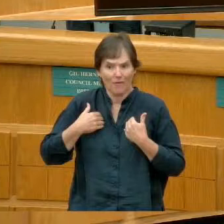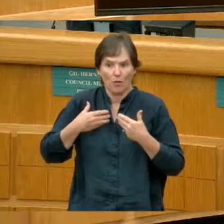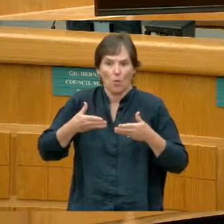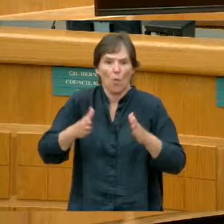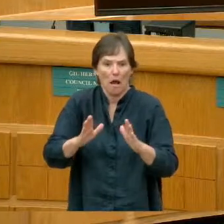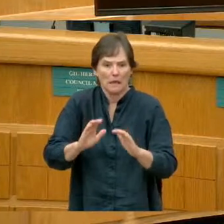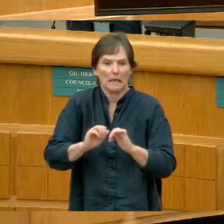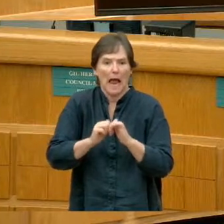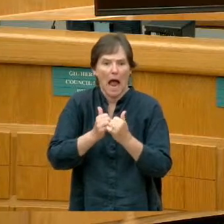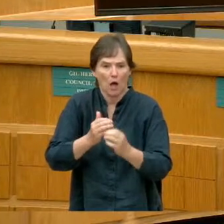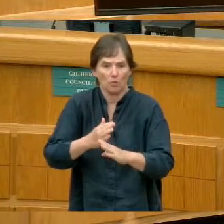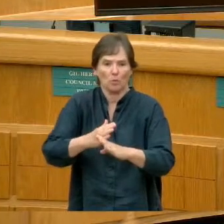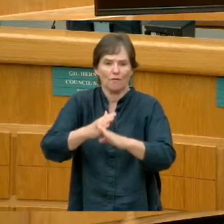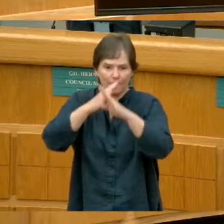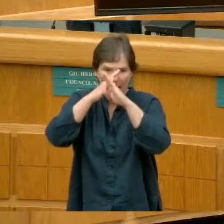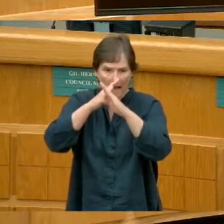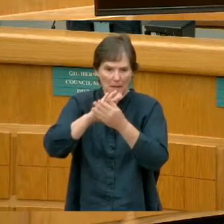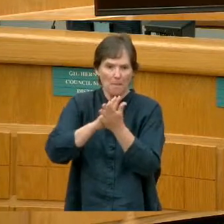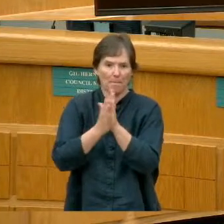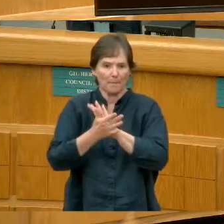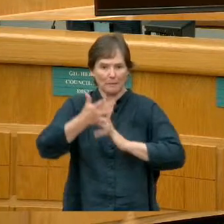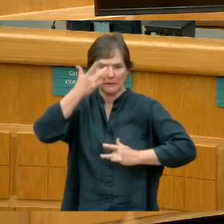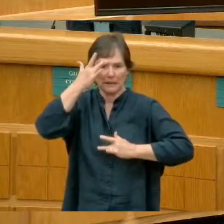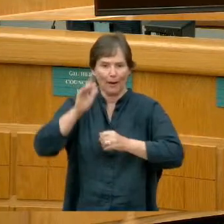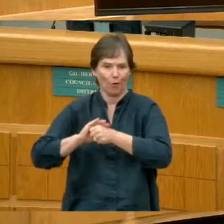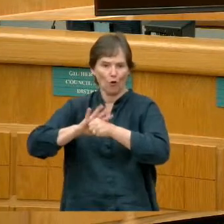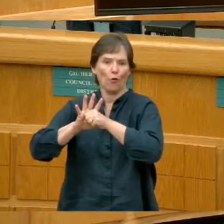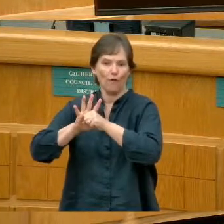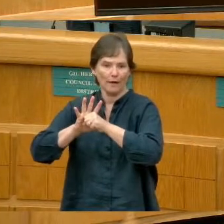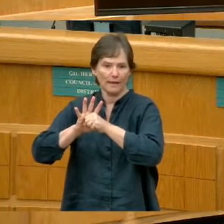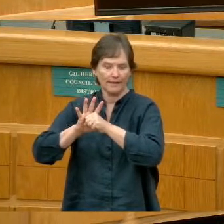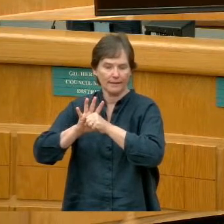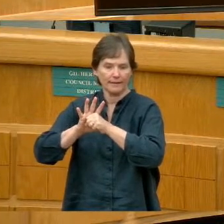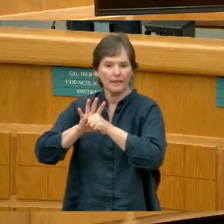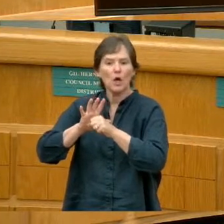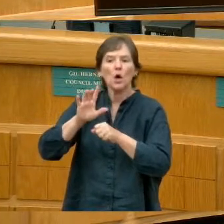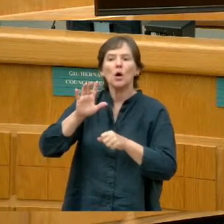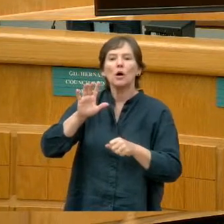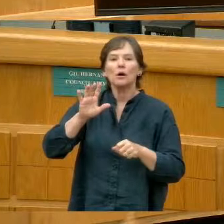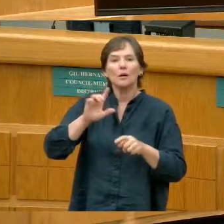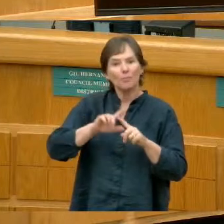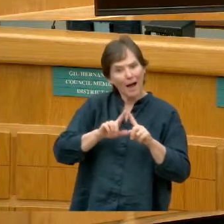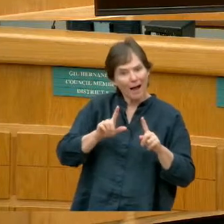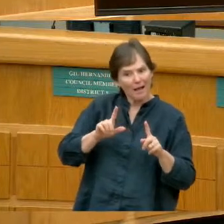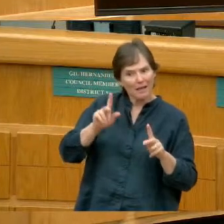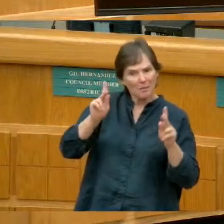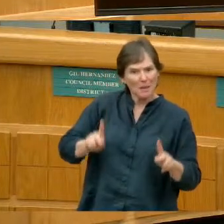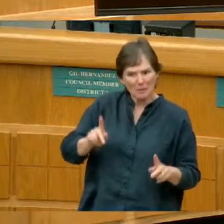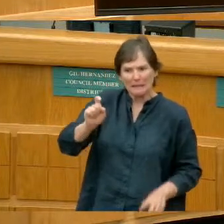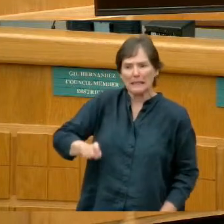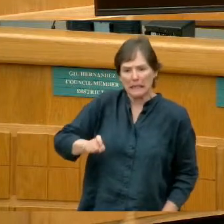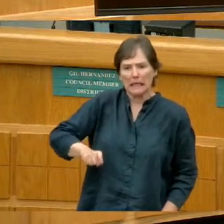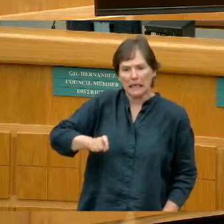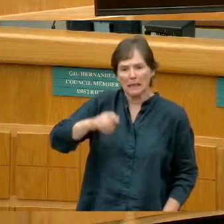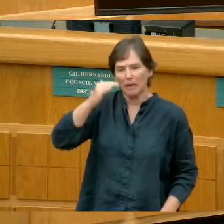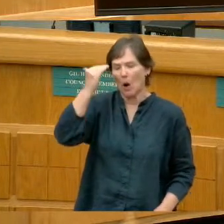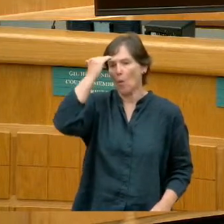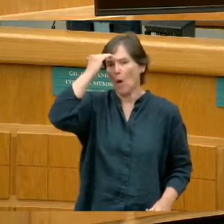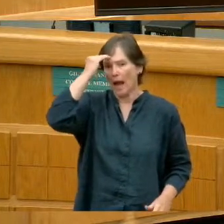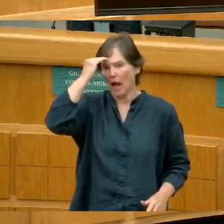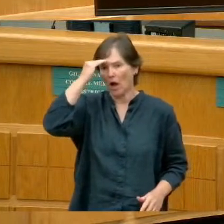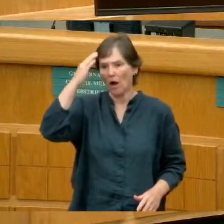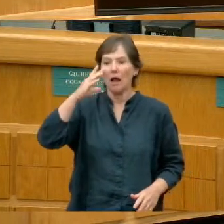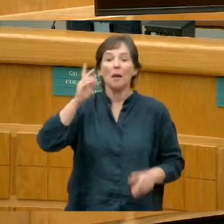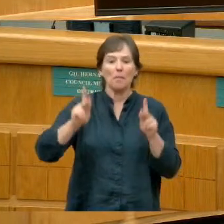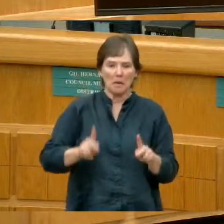known, but we need more people to be aware and to follow the advice of the medical